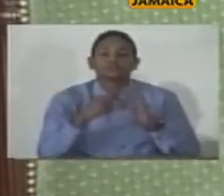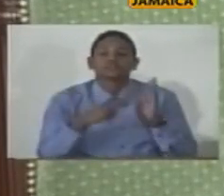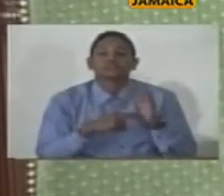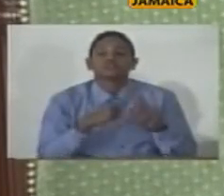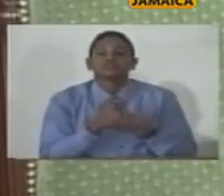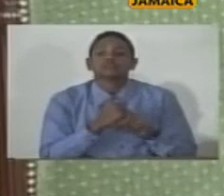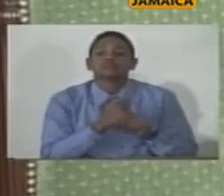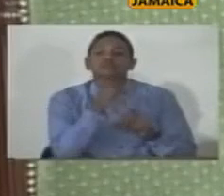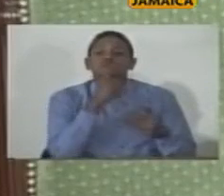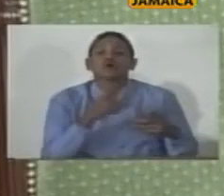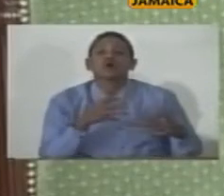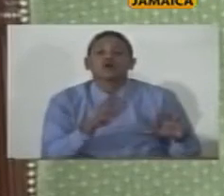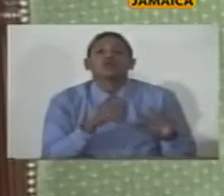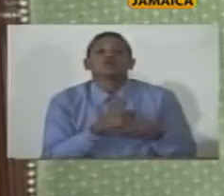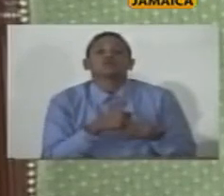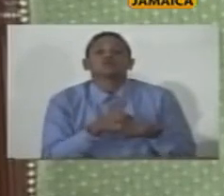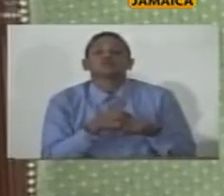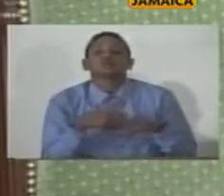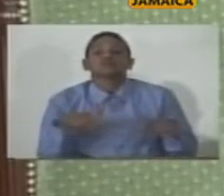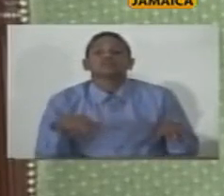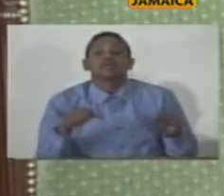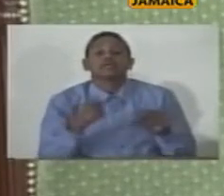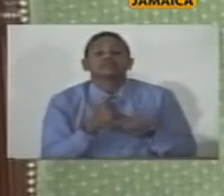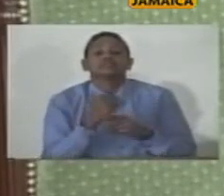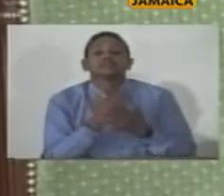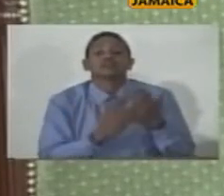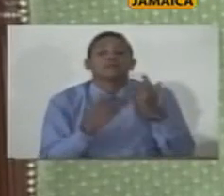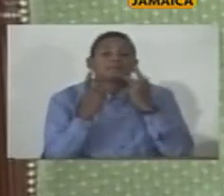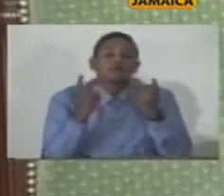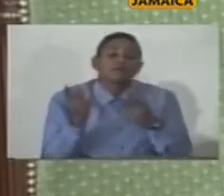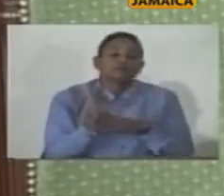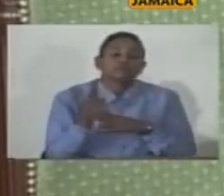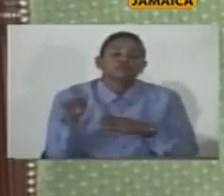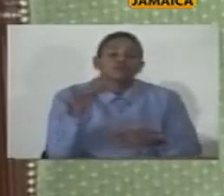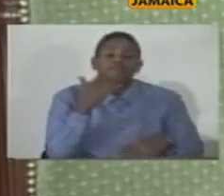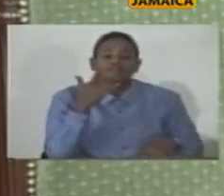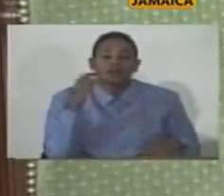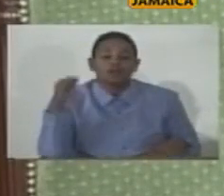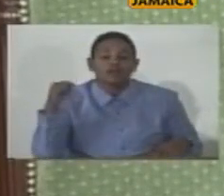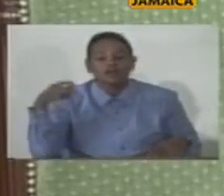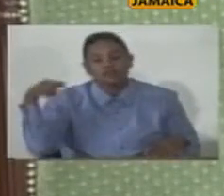in order to take some public business. Those in favor?